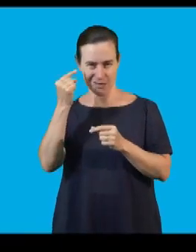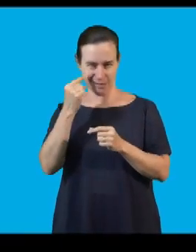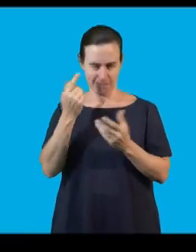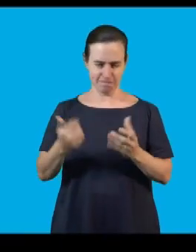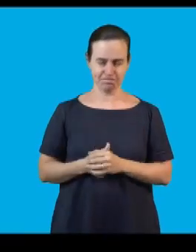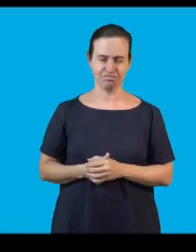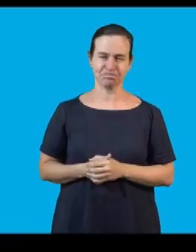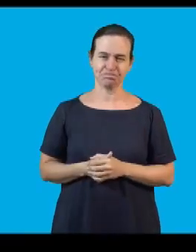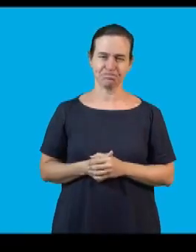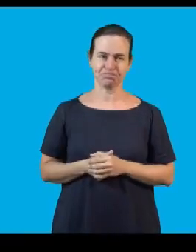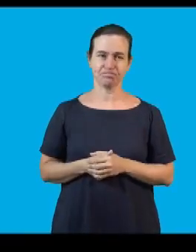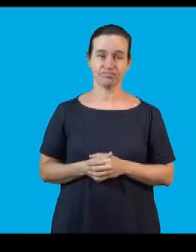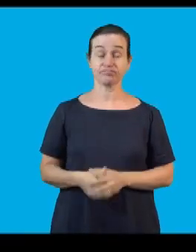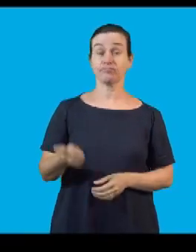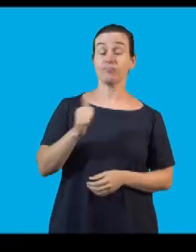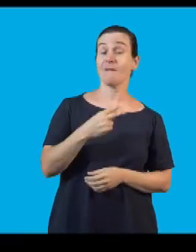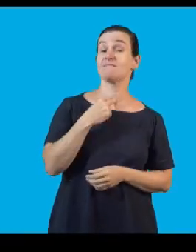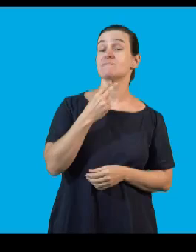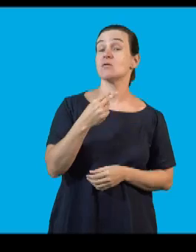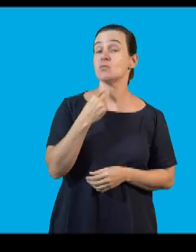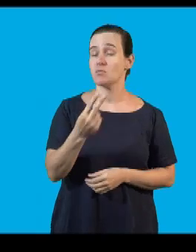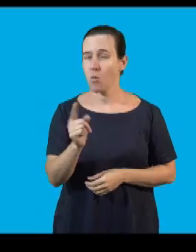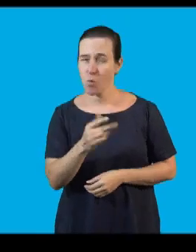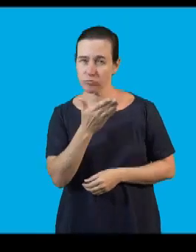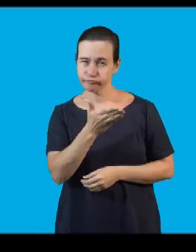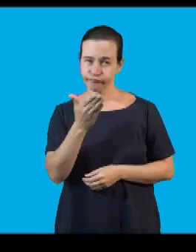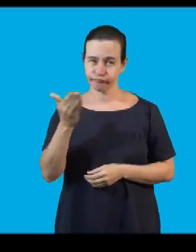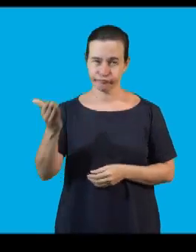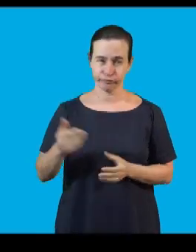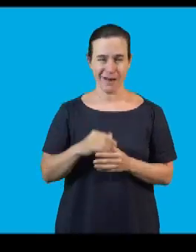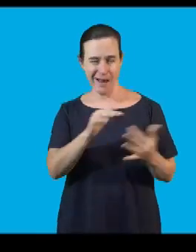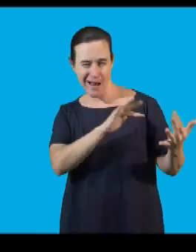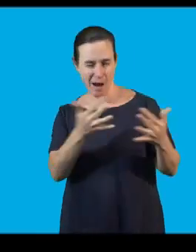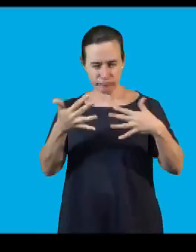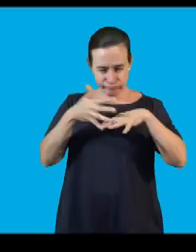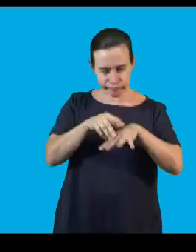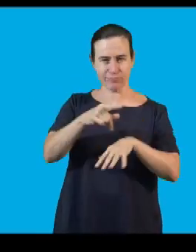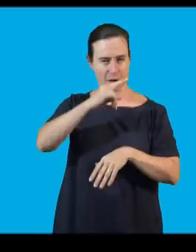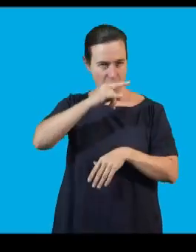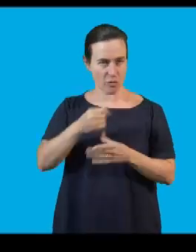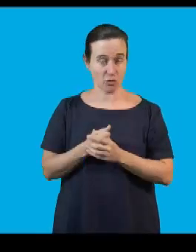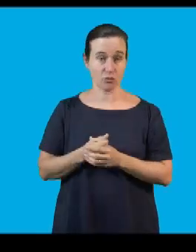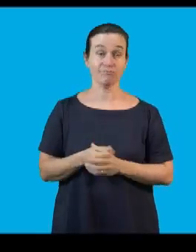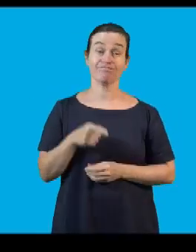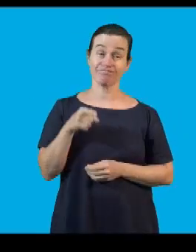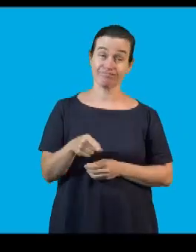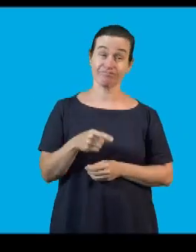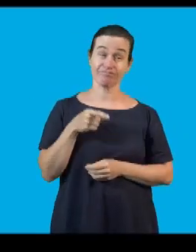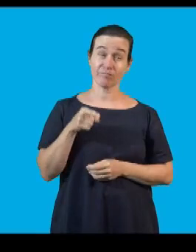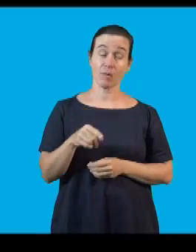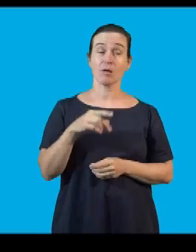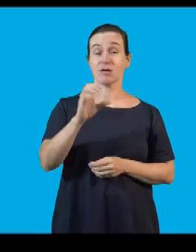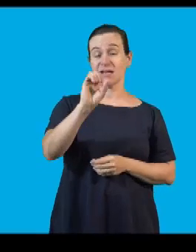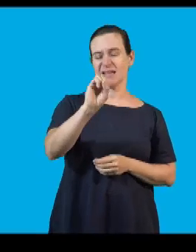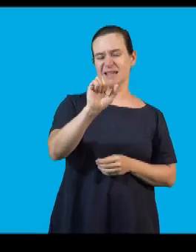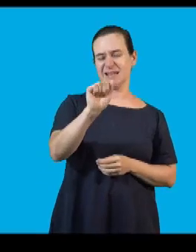for body language, all right? Now let's look at verbal cues and how they've been integrated, okay? Remember, your